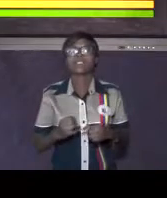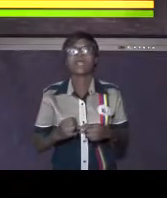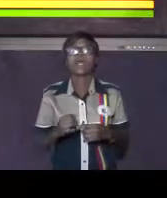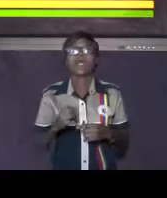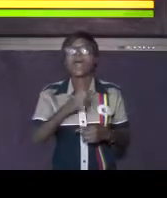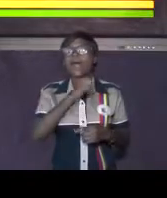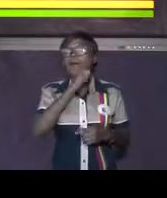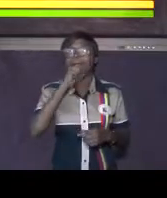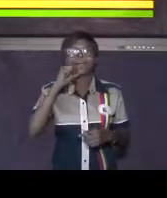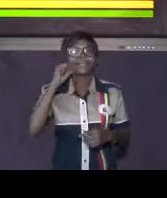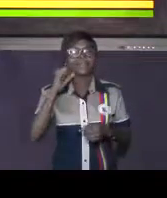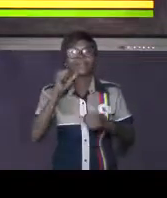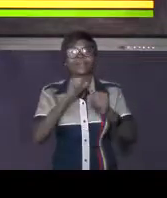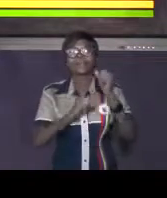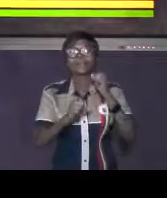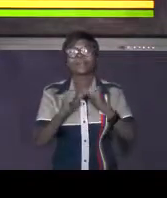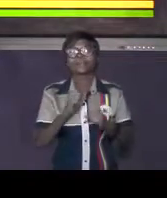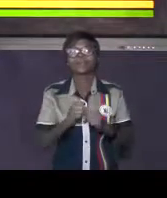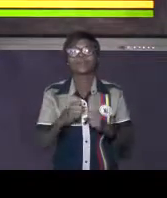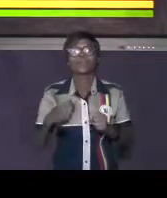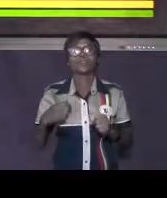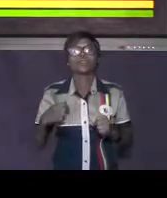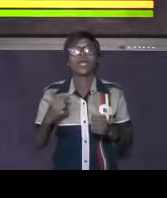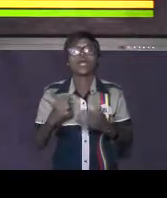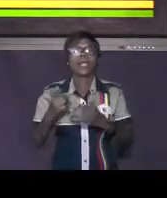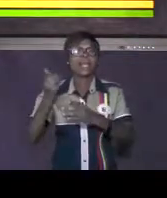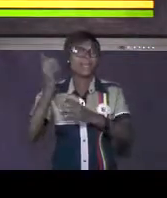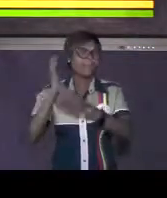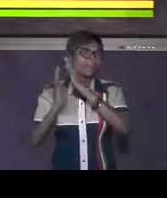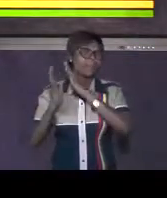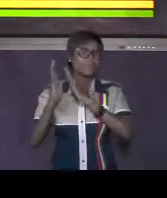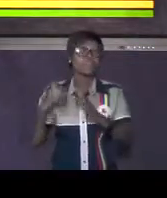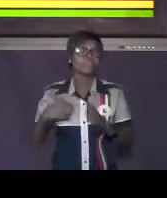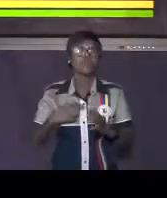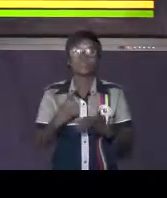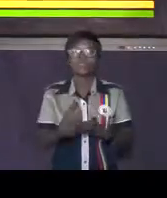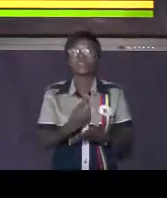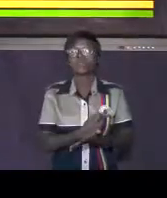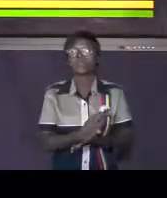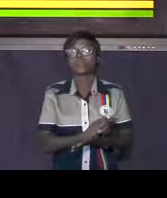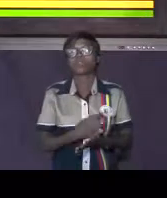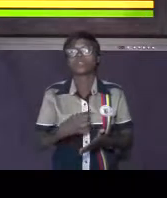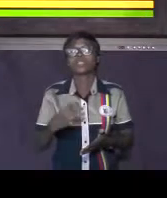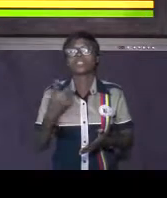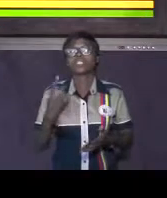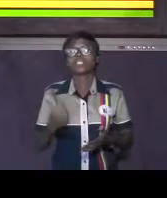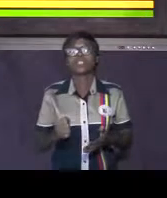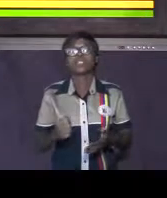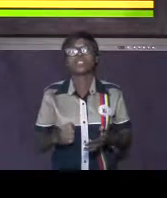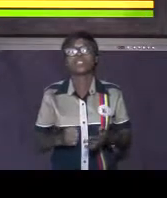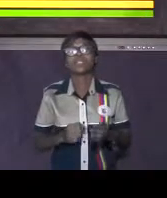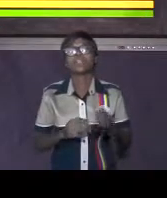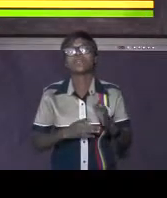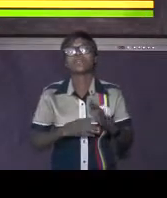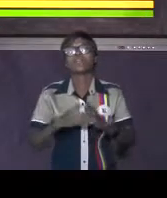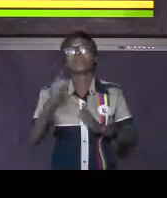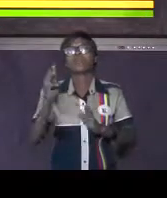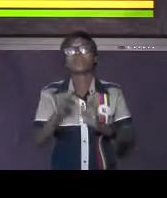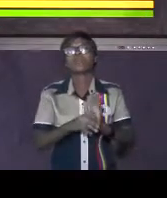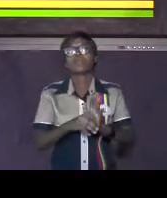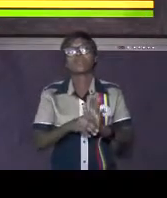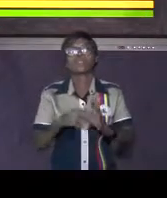In our last lesson in agricultural science, we discussed historical development of agriculture. We looked